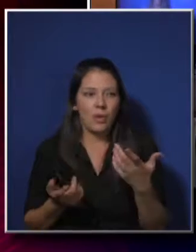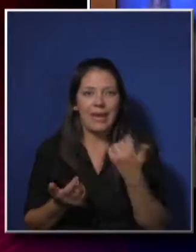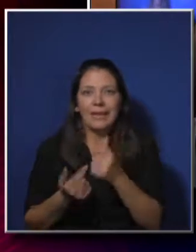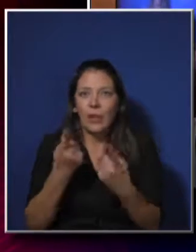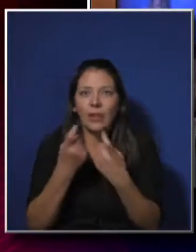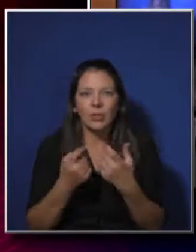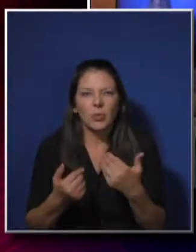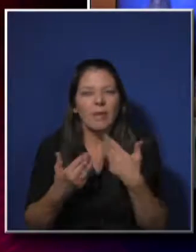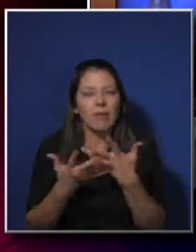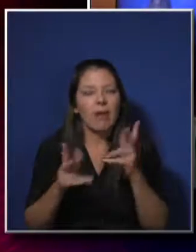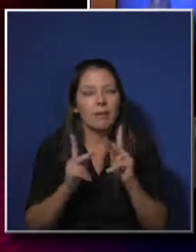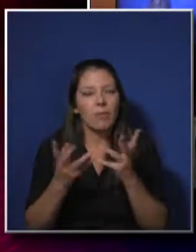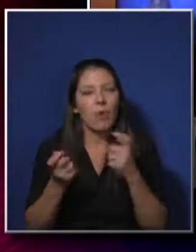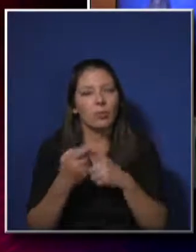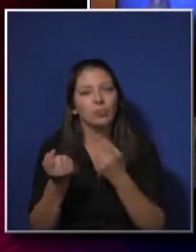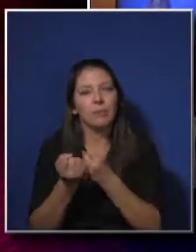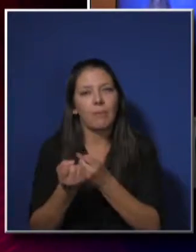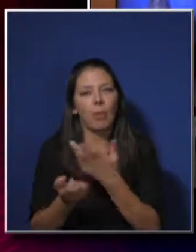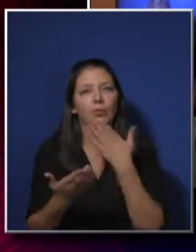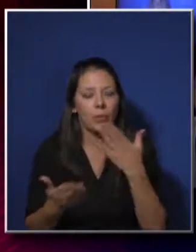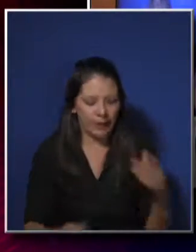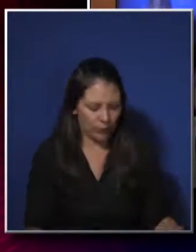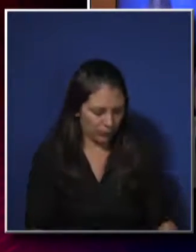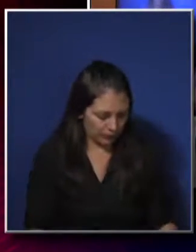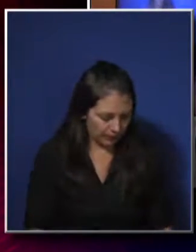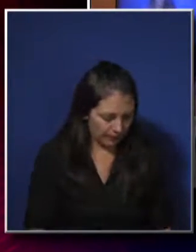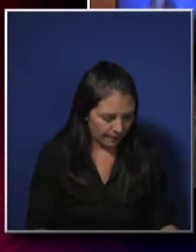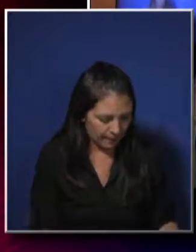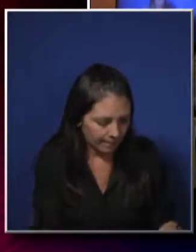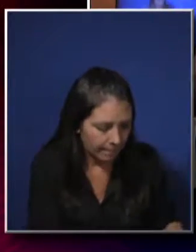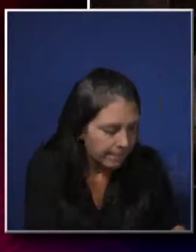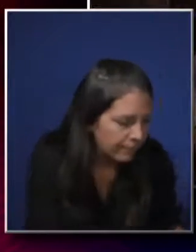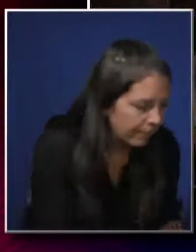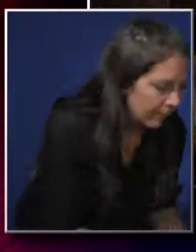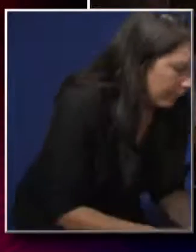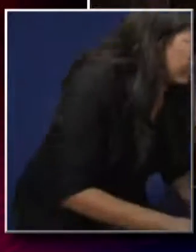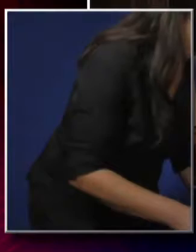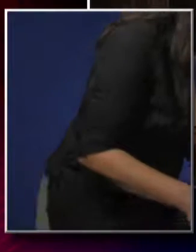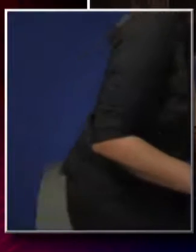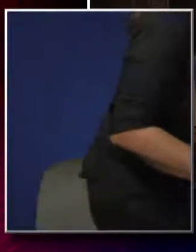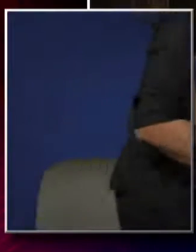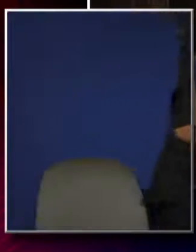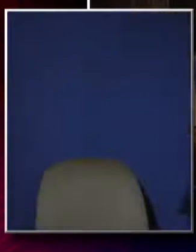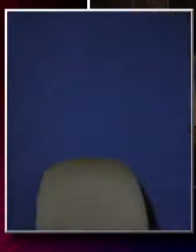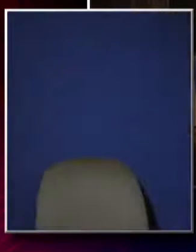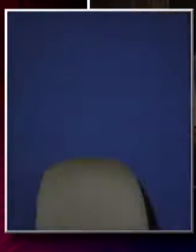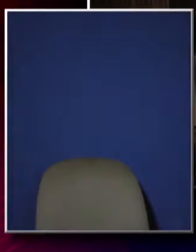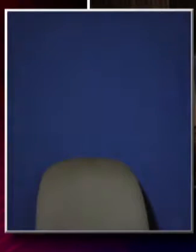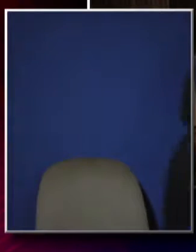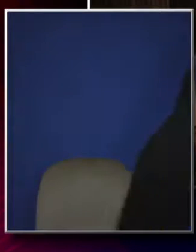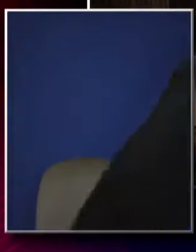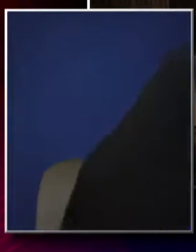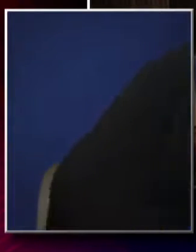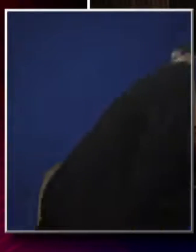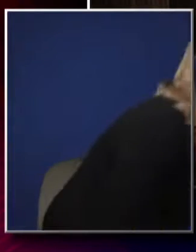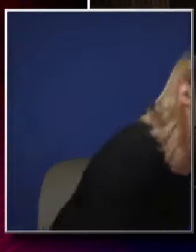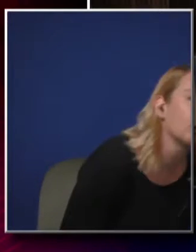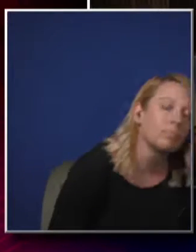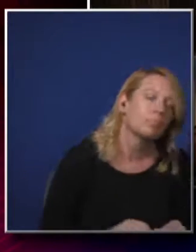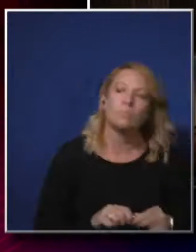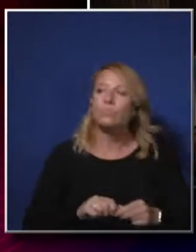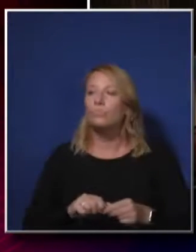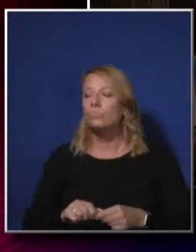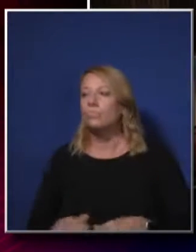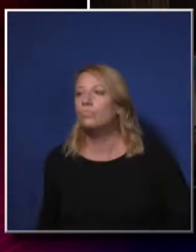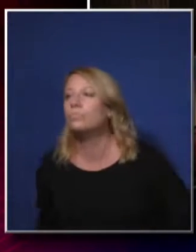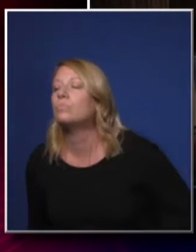plan. Thank you. Thank you. I will add something to that. From the perspective of the numbers